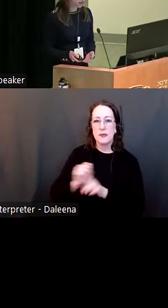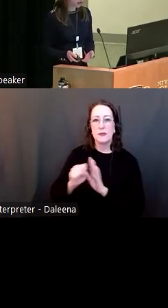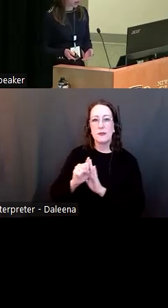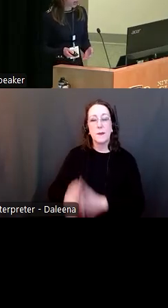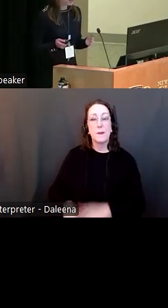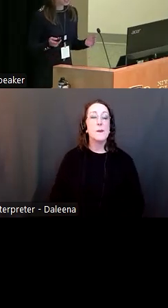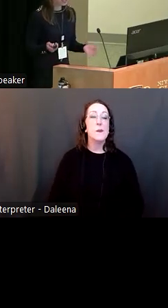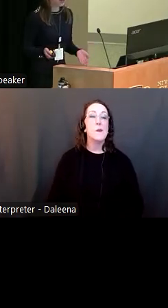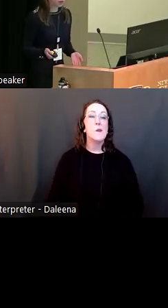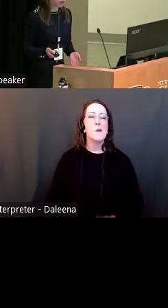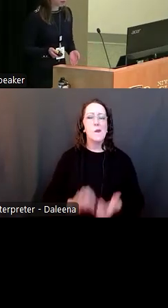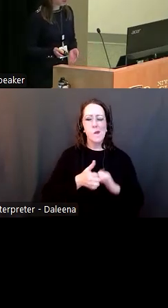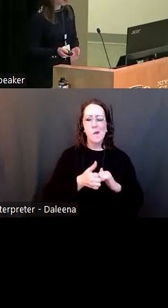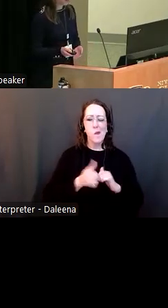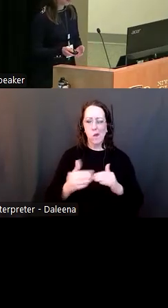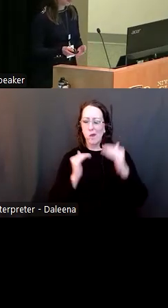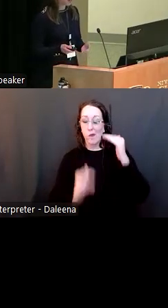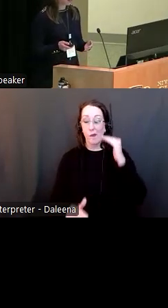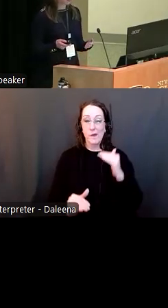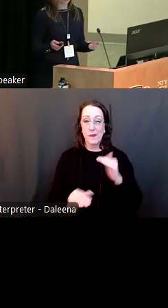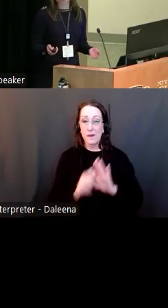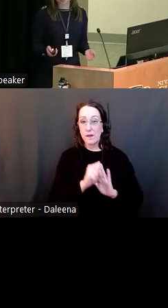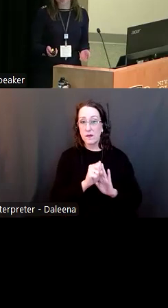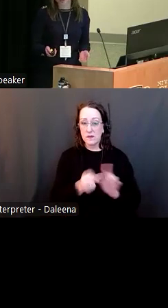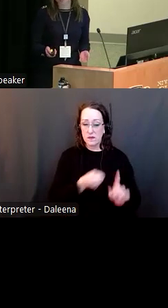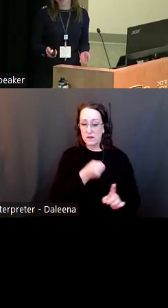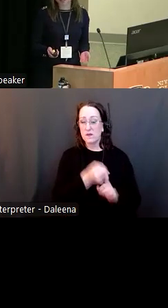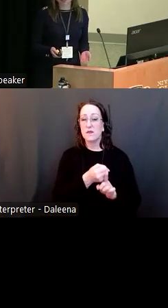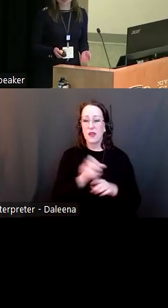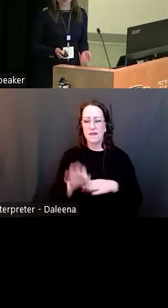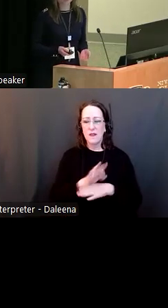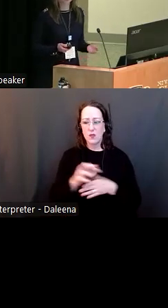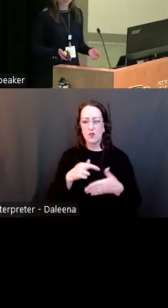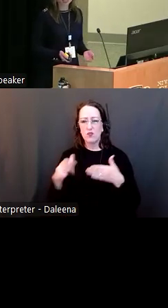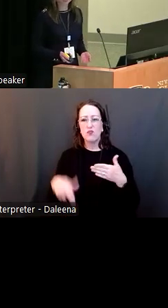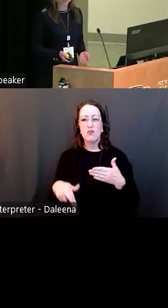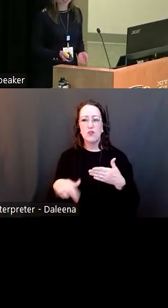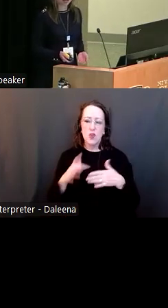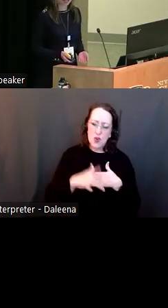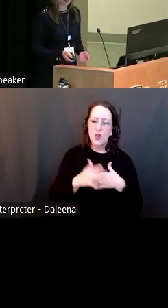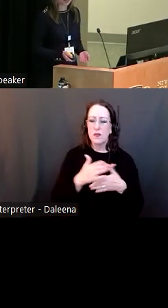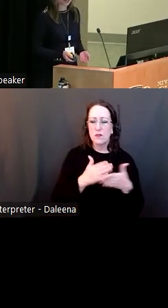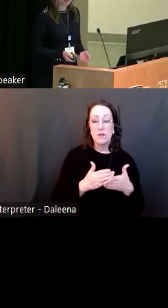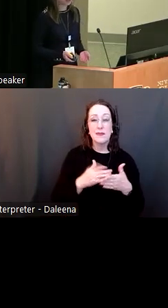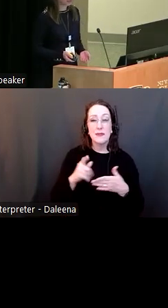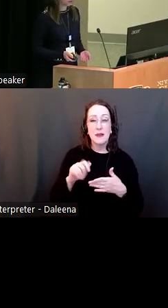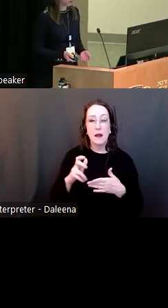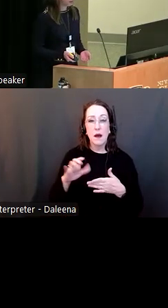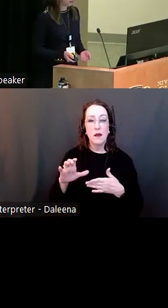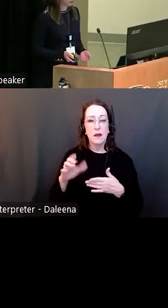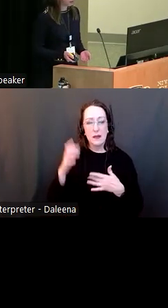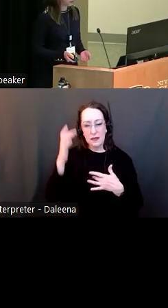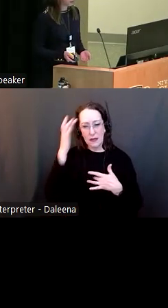So how do negative symptoms affect functional outcomes in early stages of psychotic illness?